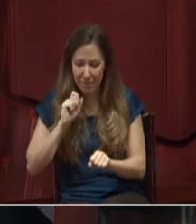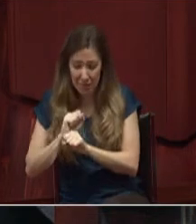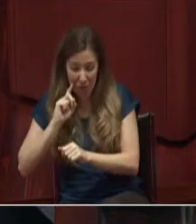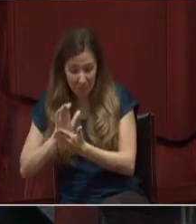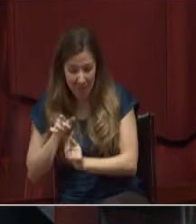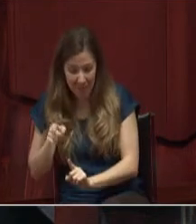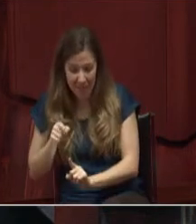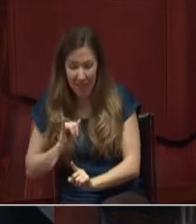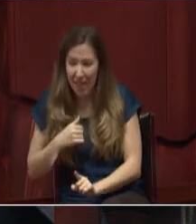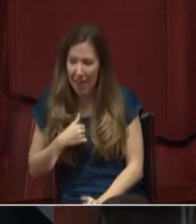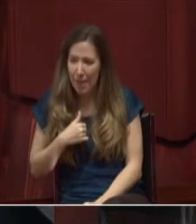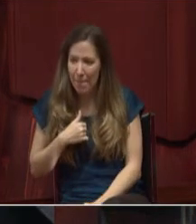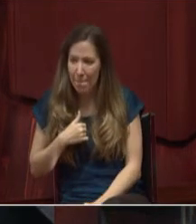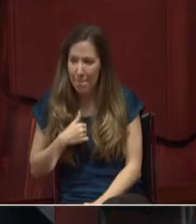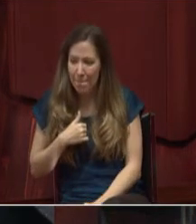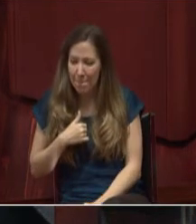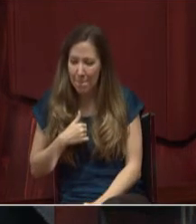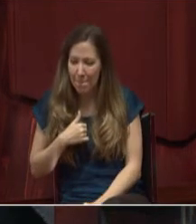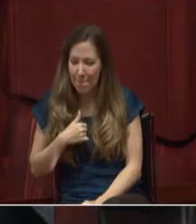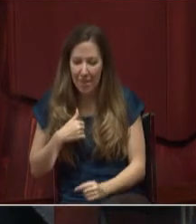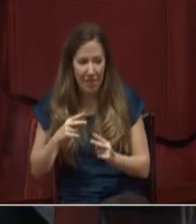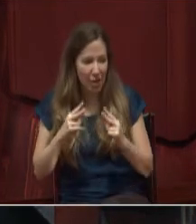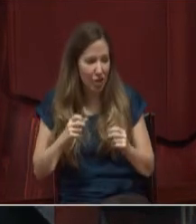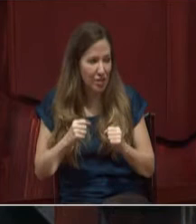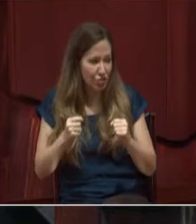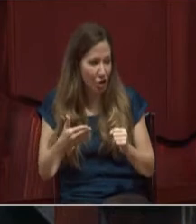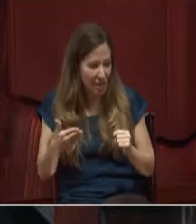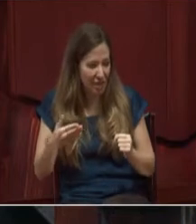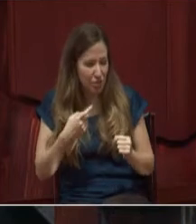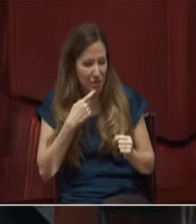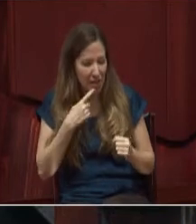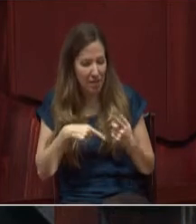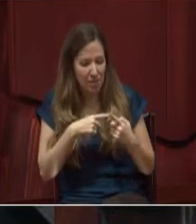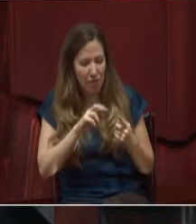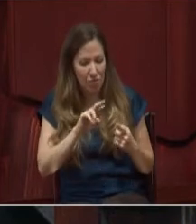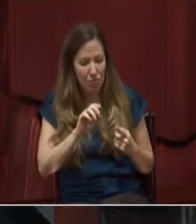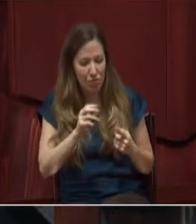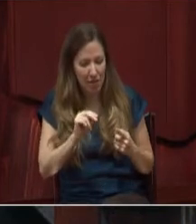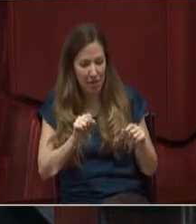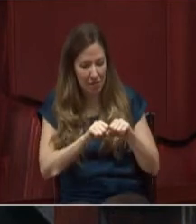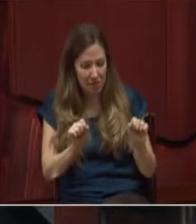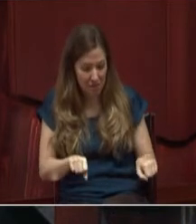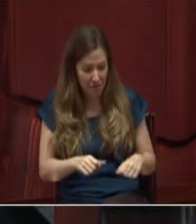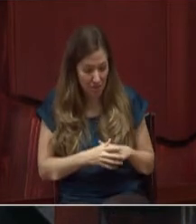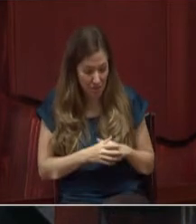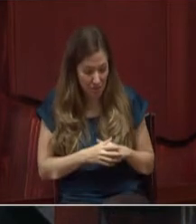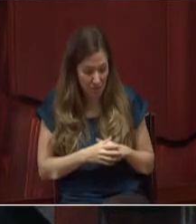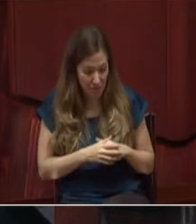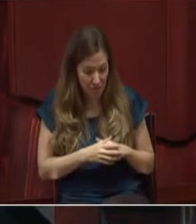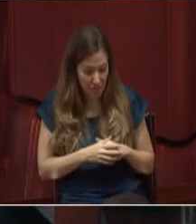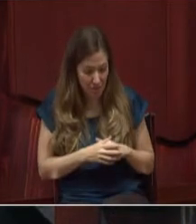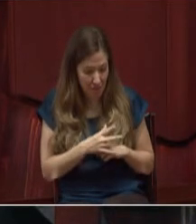as much as I, there are very strong things to say on the Reagan system, which was really